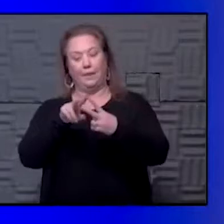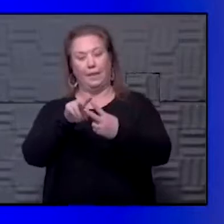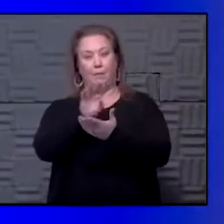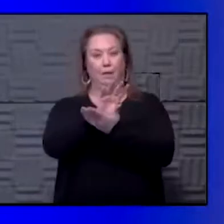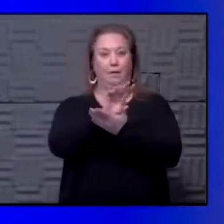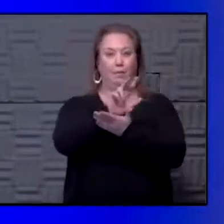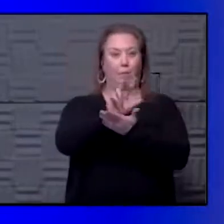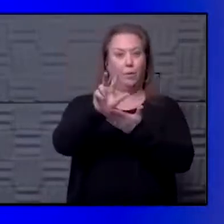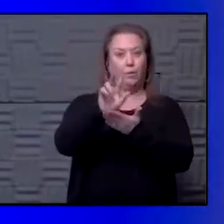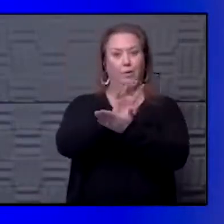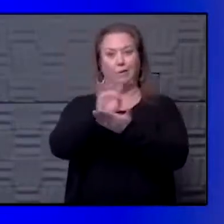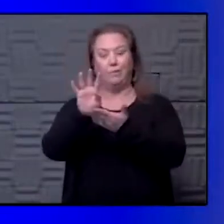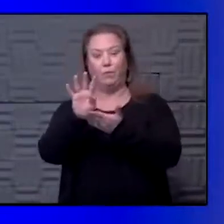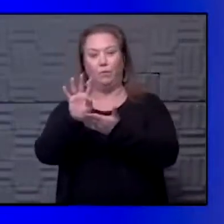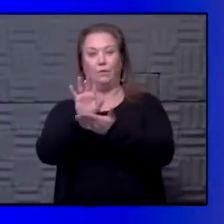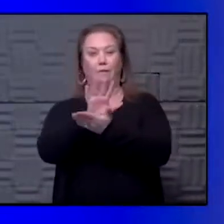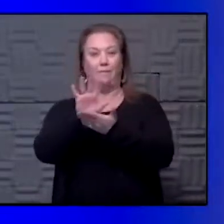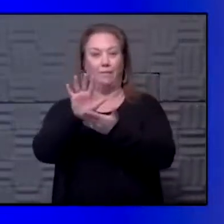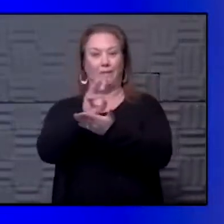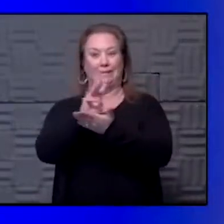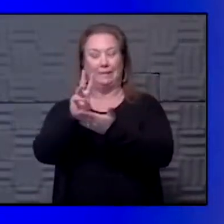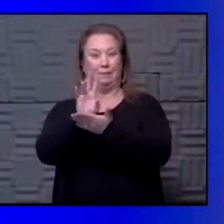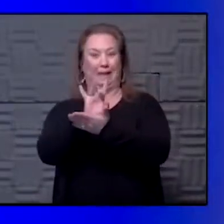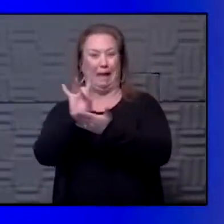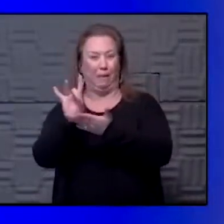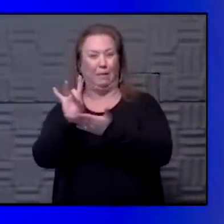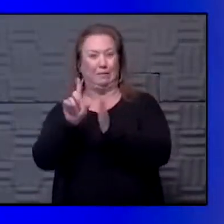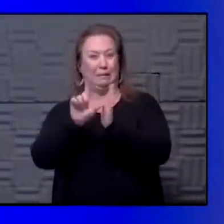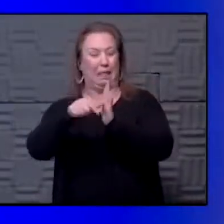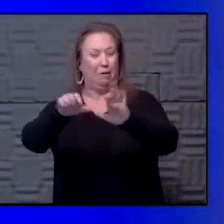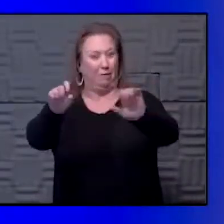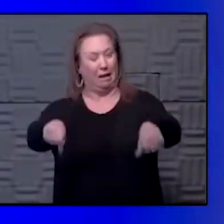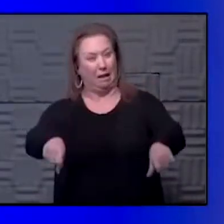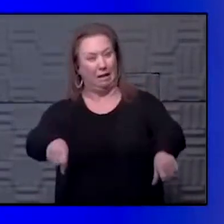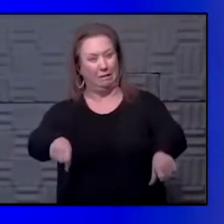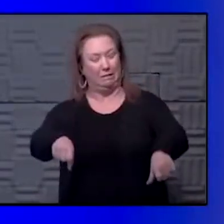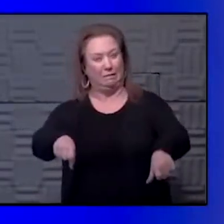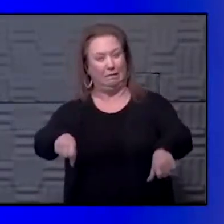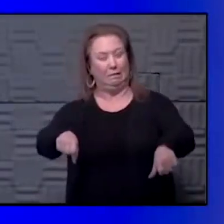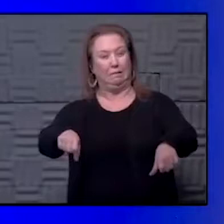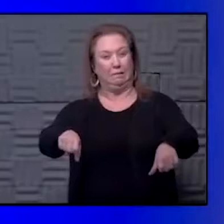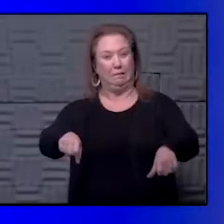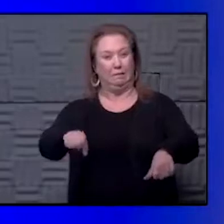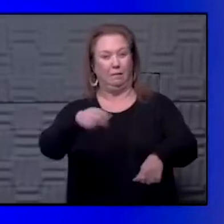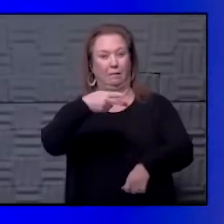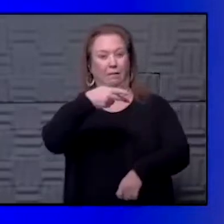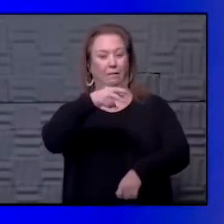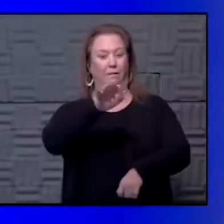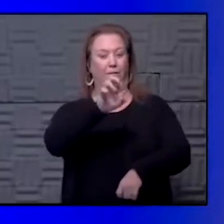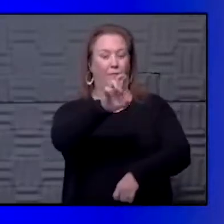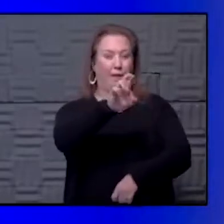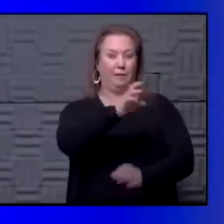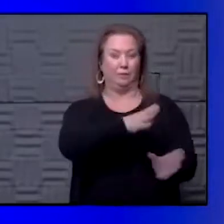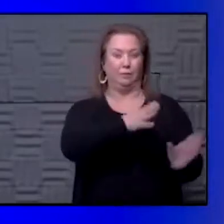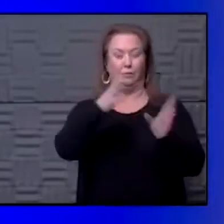be delayed to 4, 6, 8 weeks? If you're dealing with Pfizer